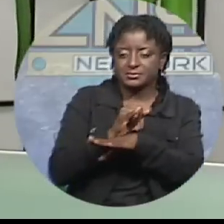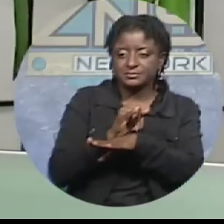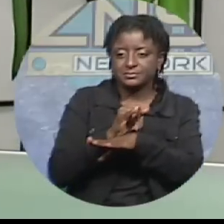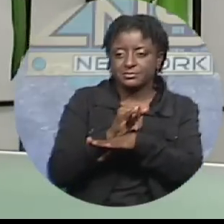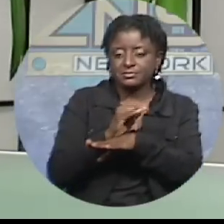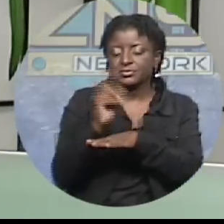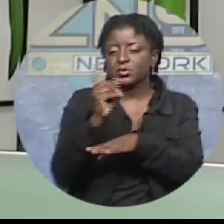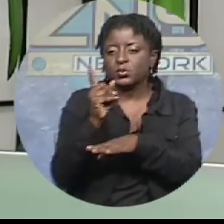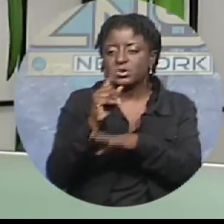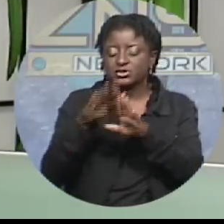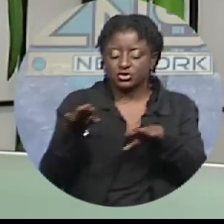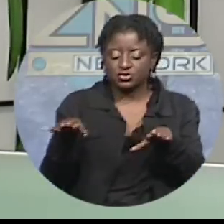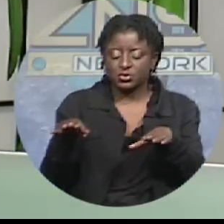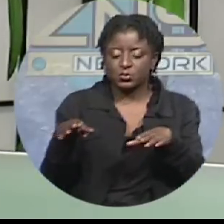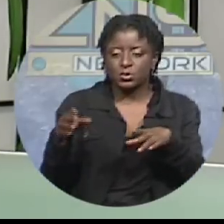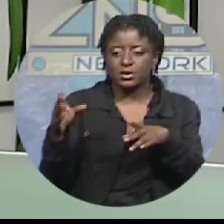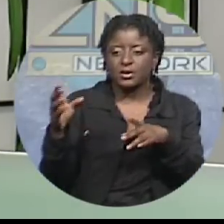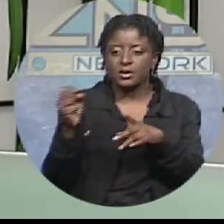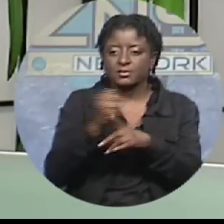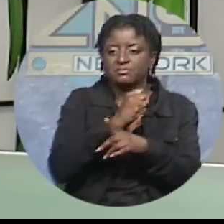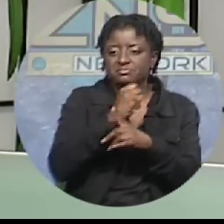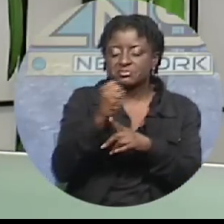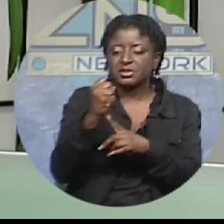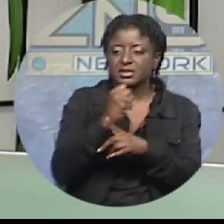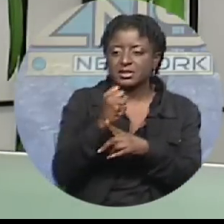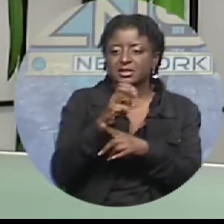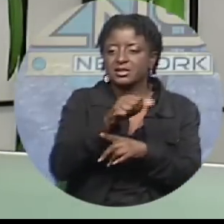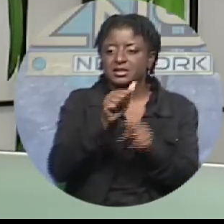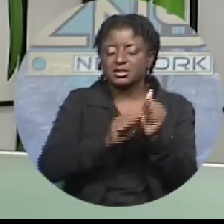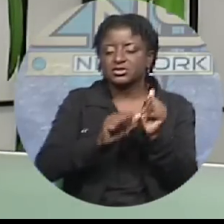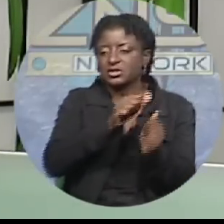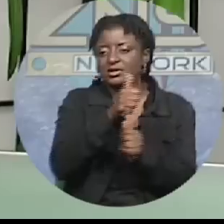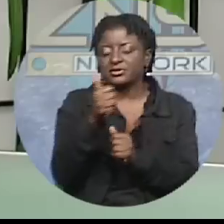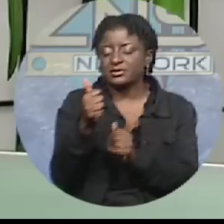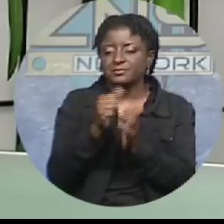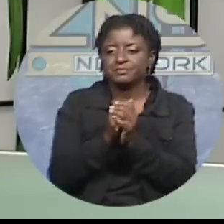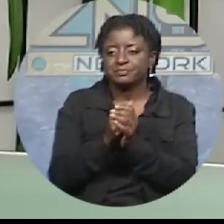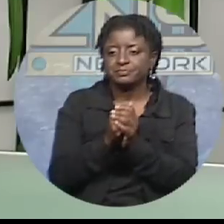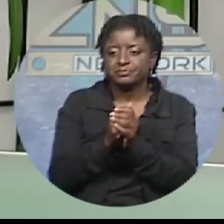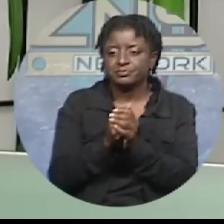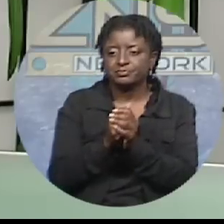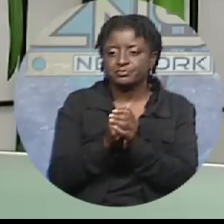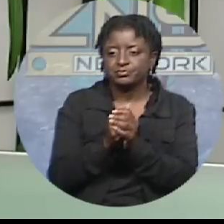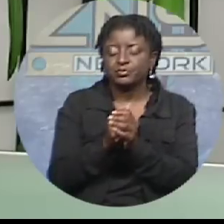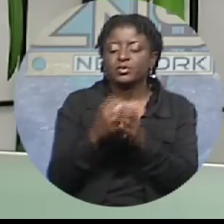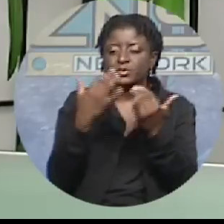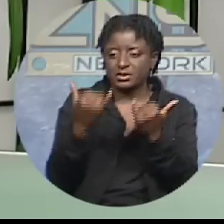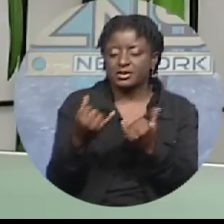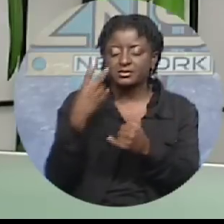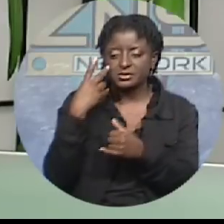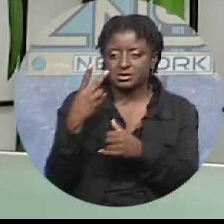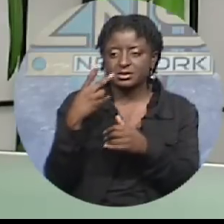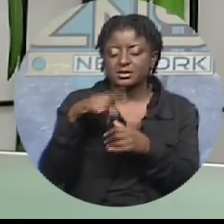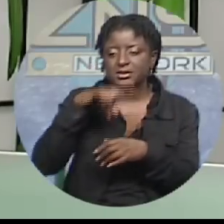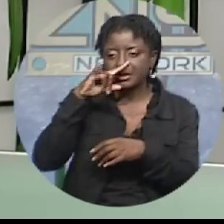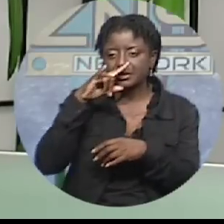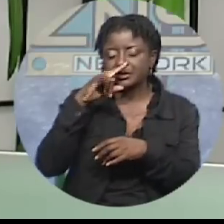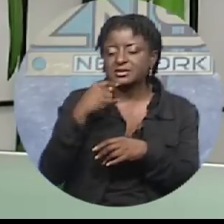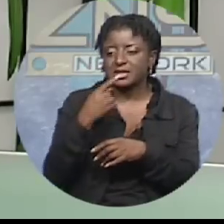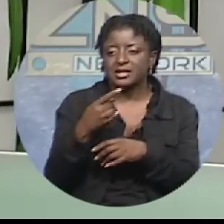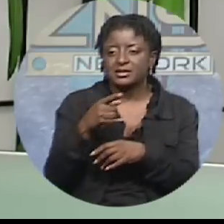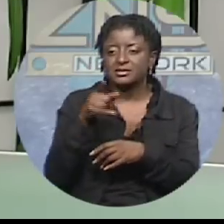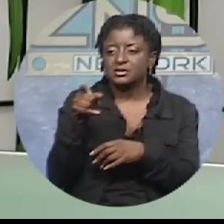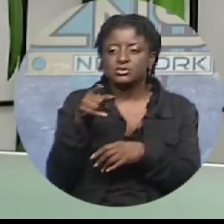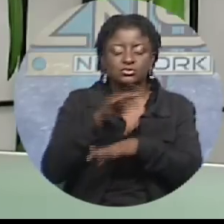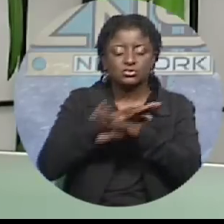bullying each other before. Once they went through the different modules, we now saw kids reaching out and saying, "Hey, you